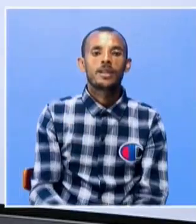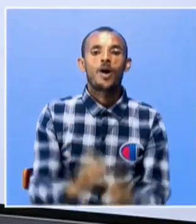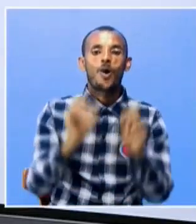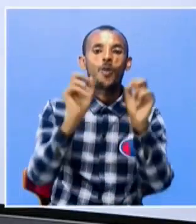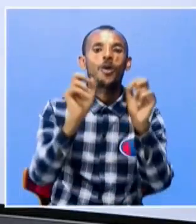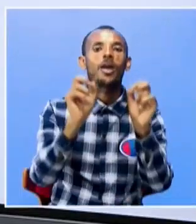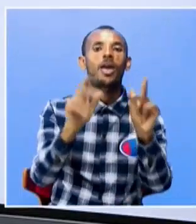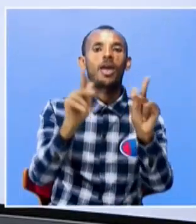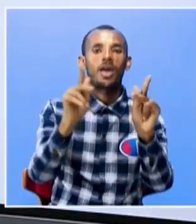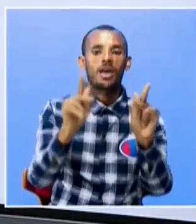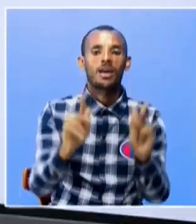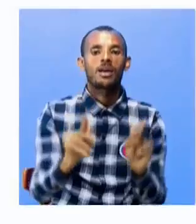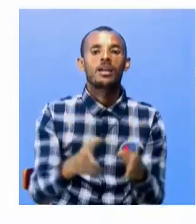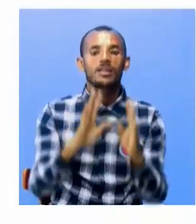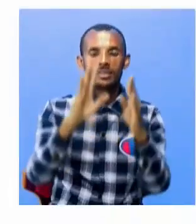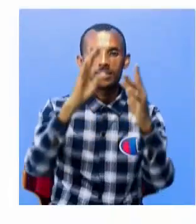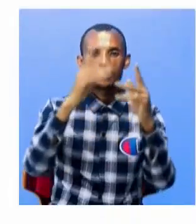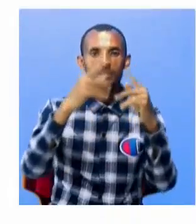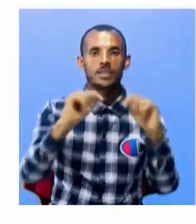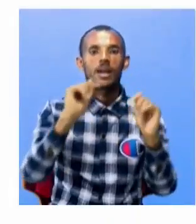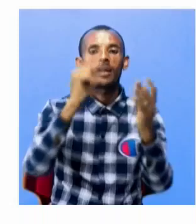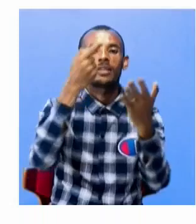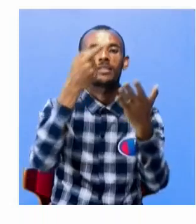Okay, let's try this.